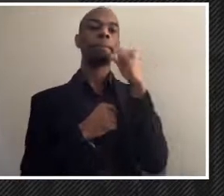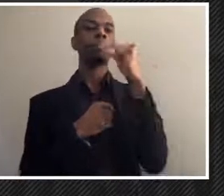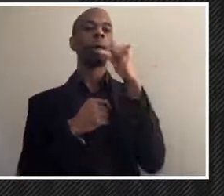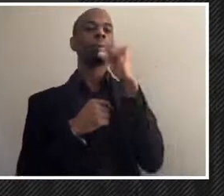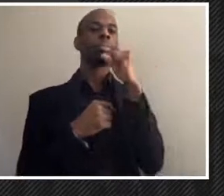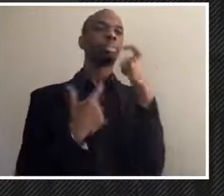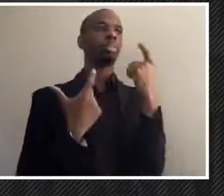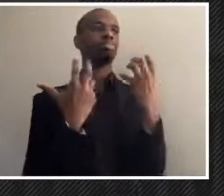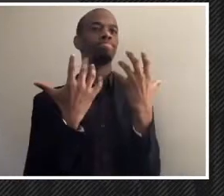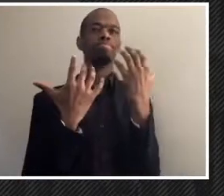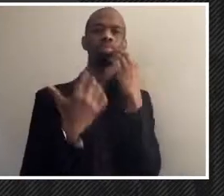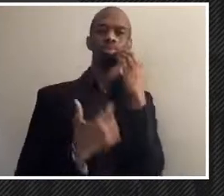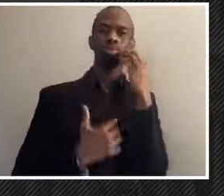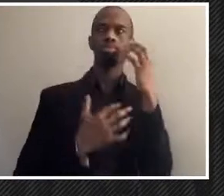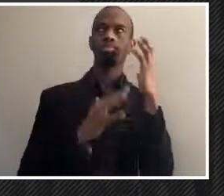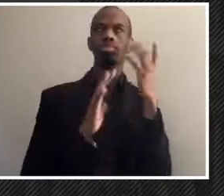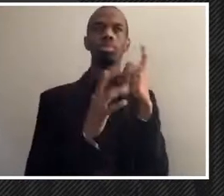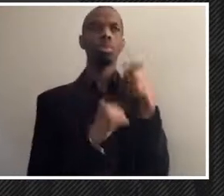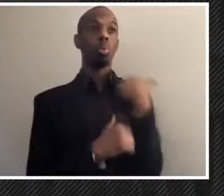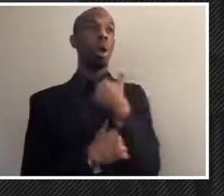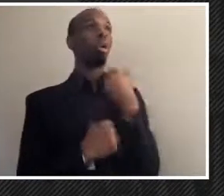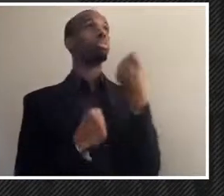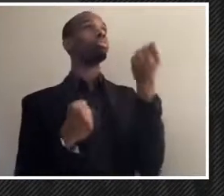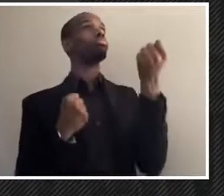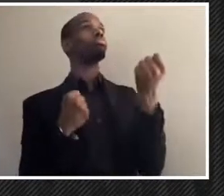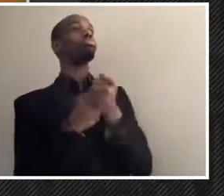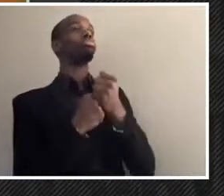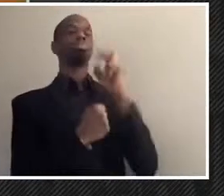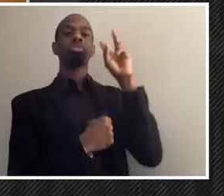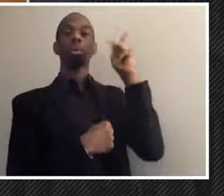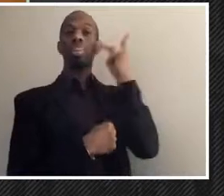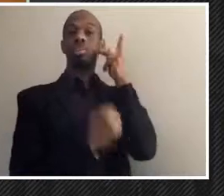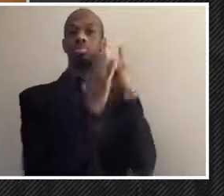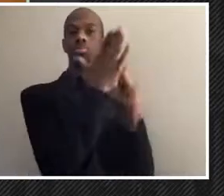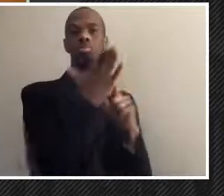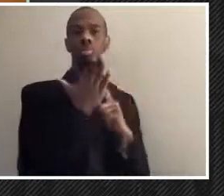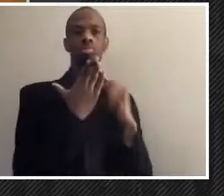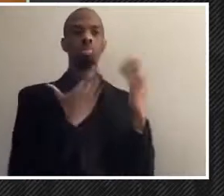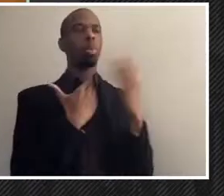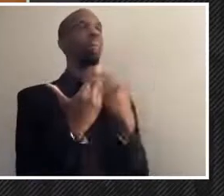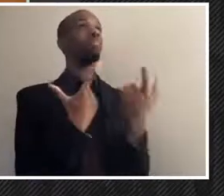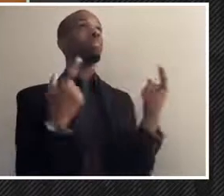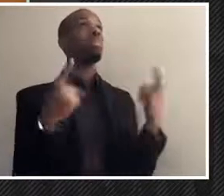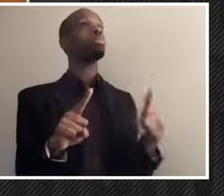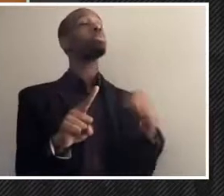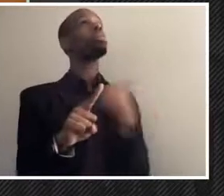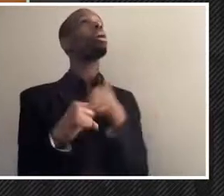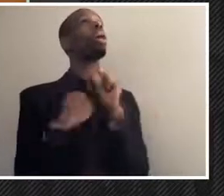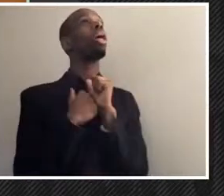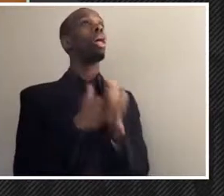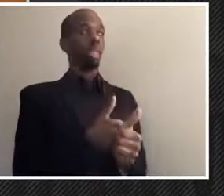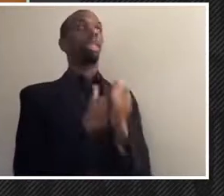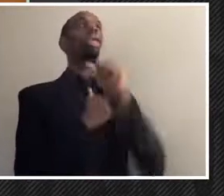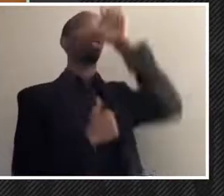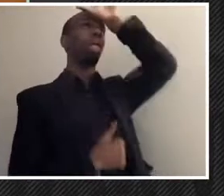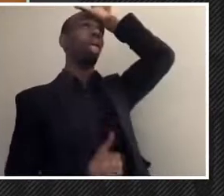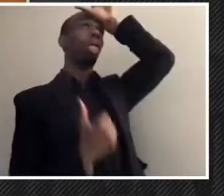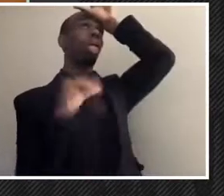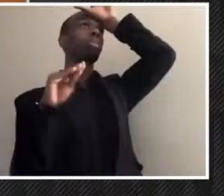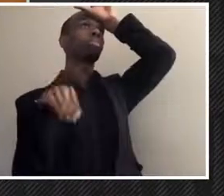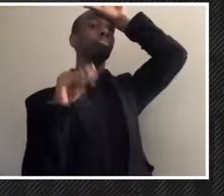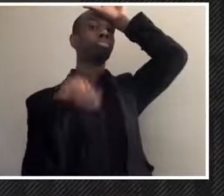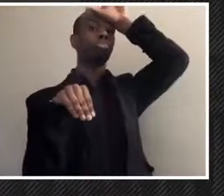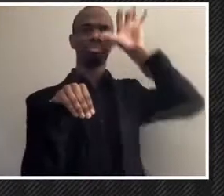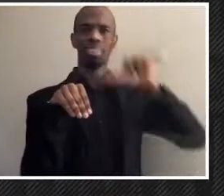responding to the political climate of the moment. Let's talk about HR 40, and I want to hear Tanika's voice on this